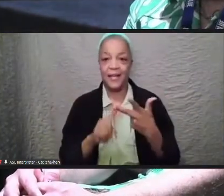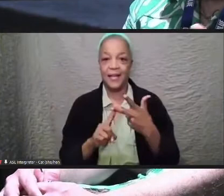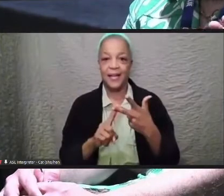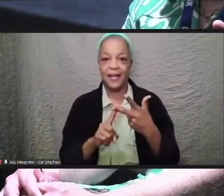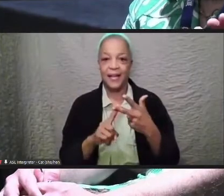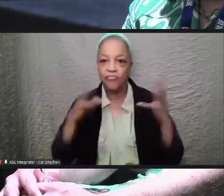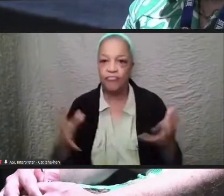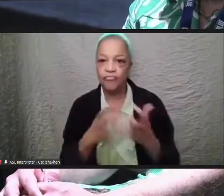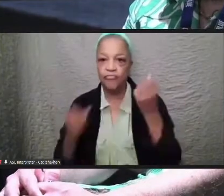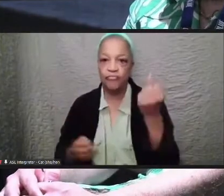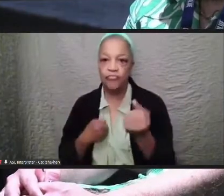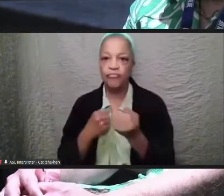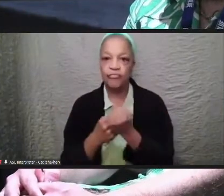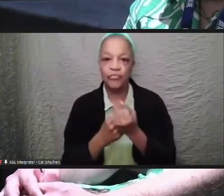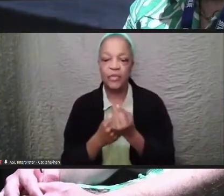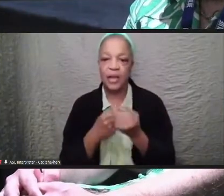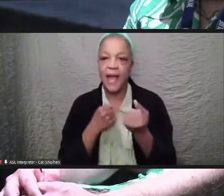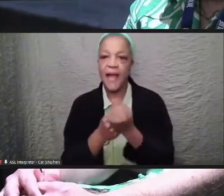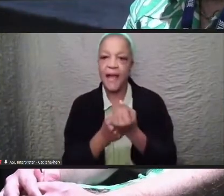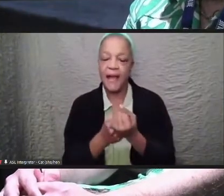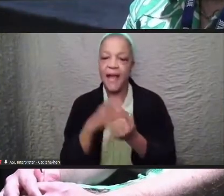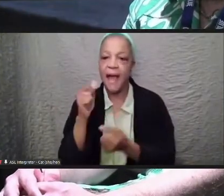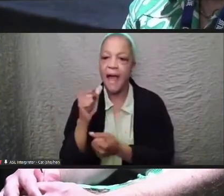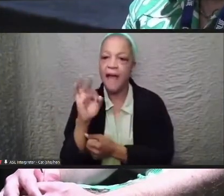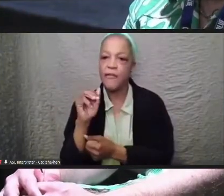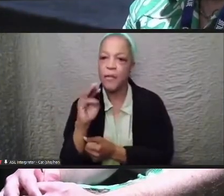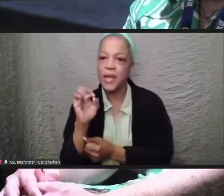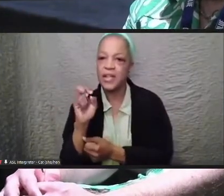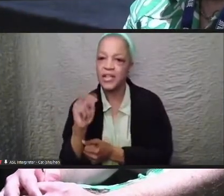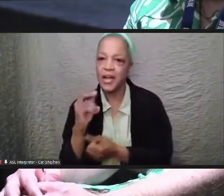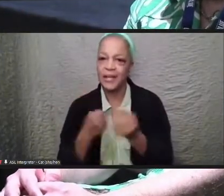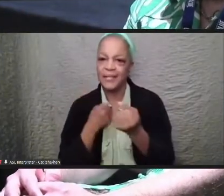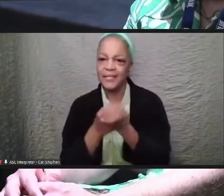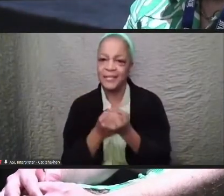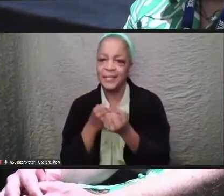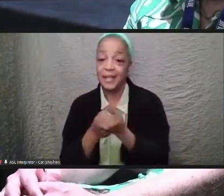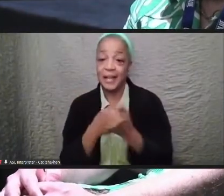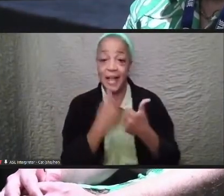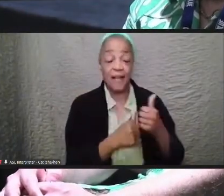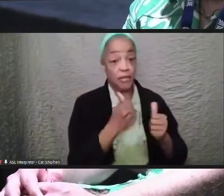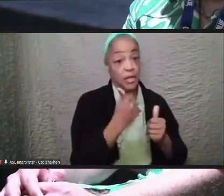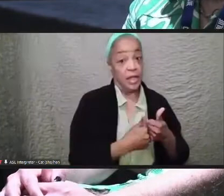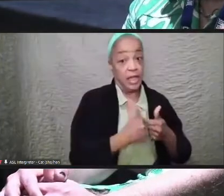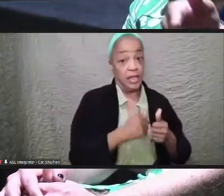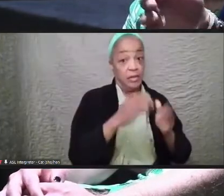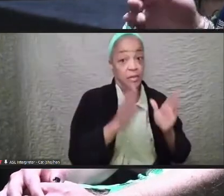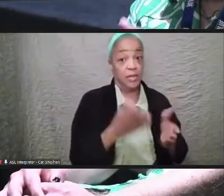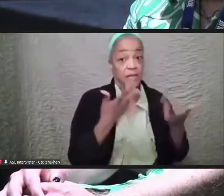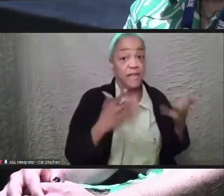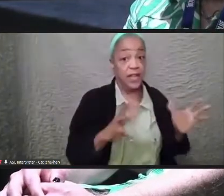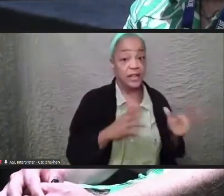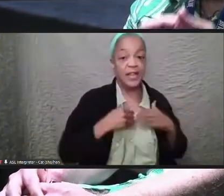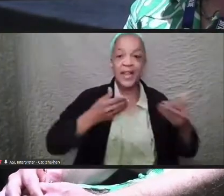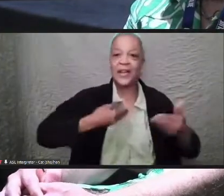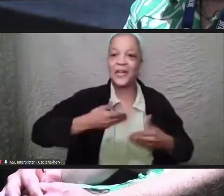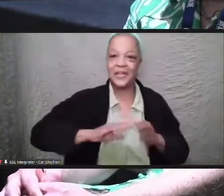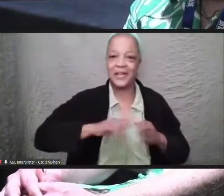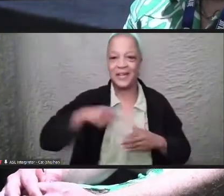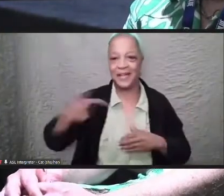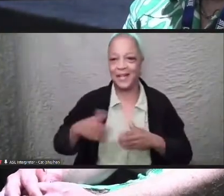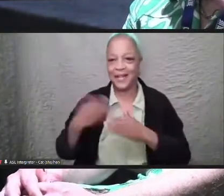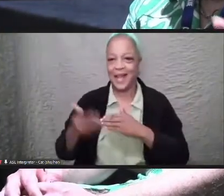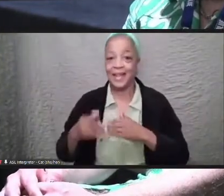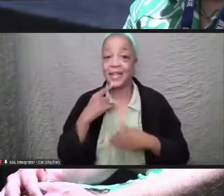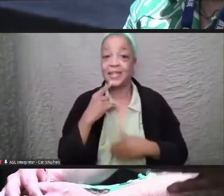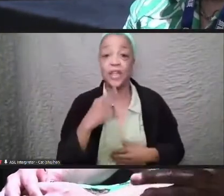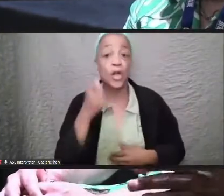this culture of affirmation. So the one thing that we did was after each person finished, they introduced the next one. And I said, girls, I